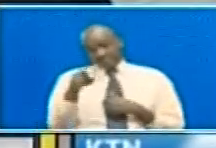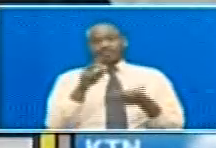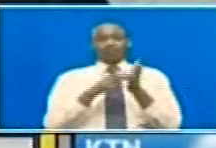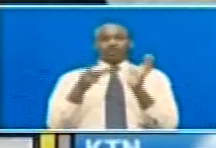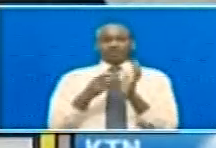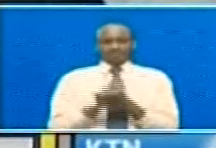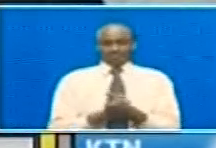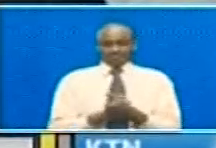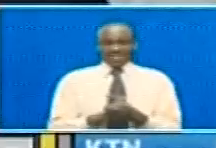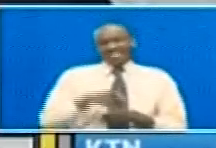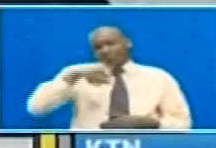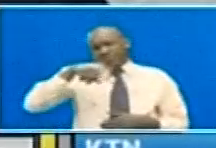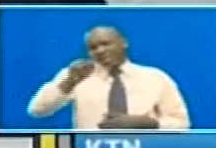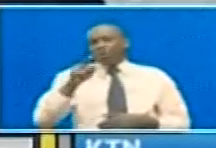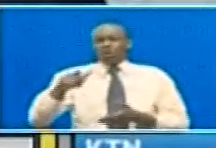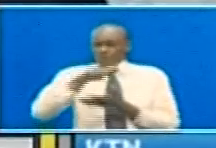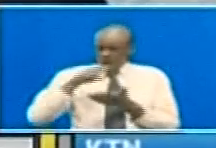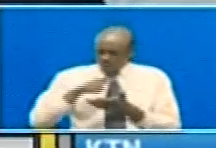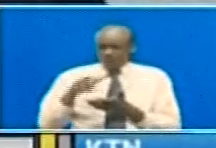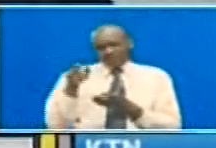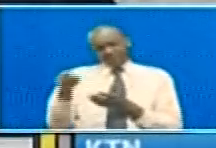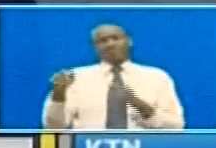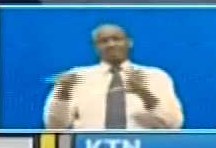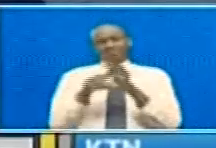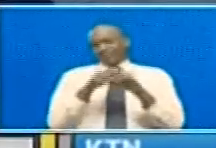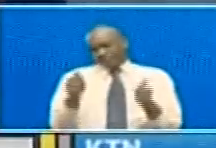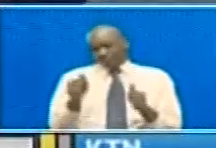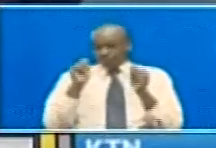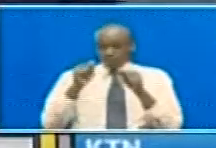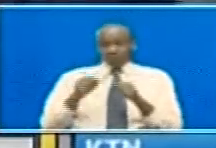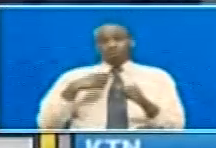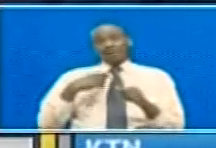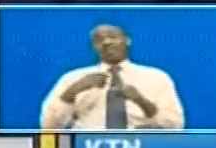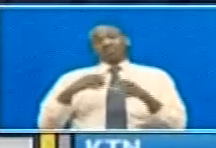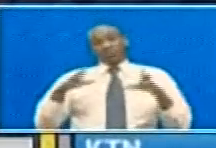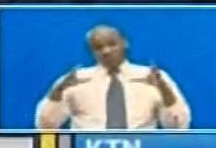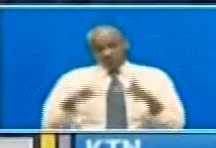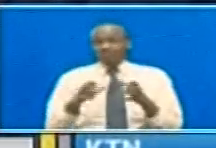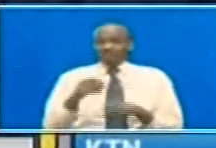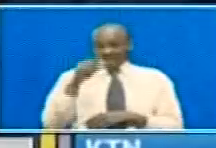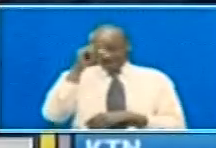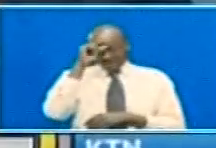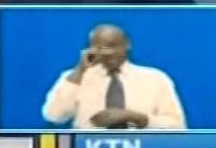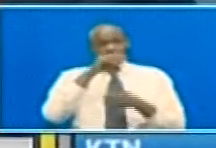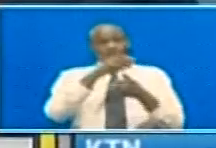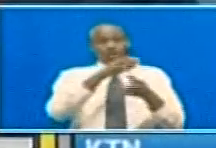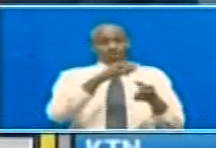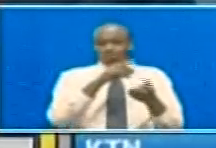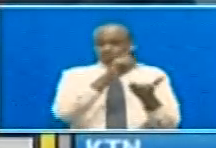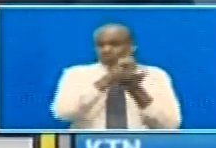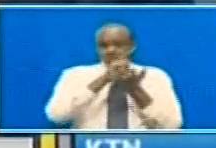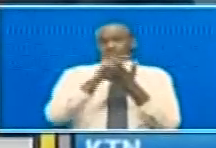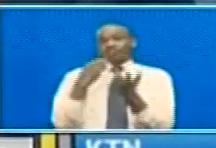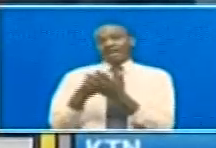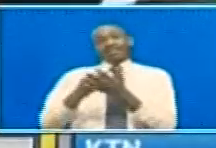intake or uptake of the PPP project. The low participation by local firms could force the government to look at international avenues to source for funding in order